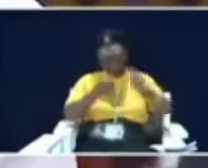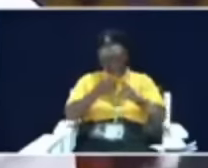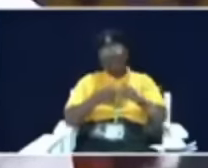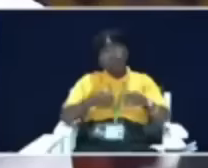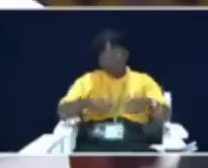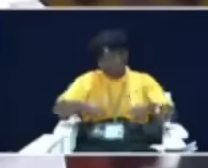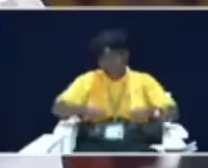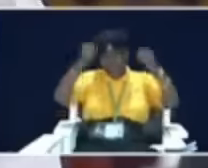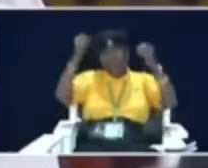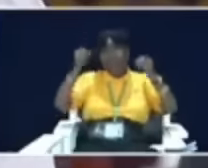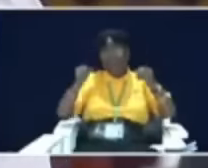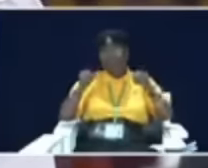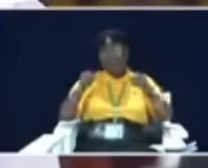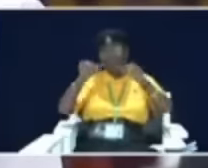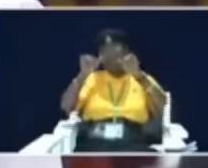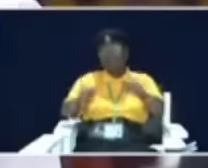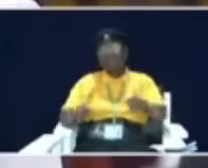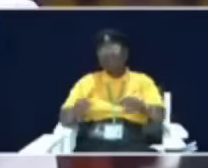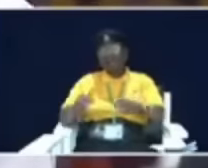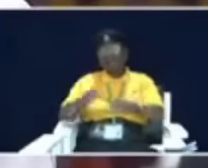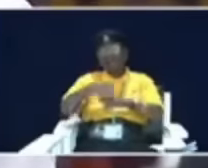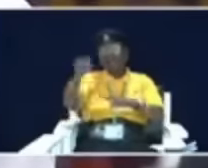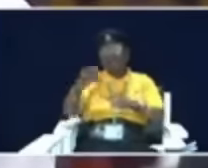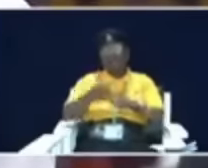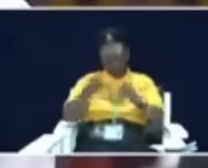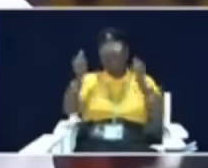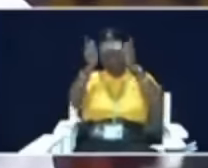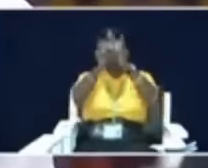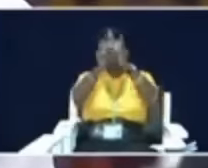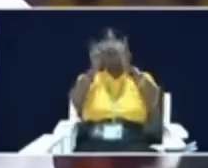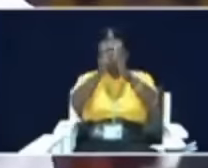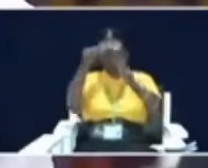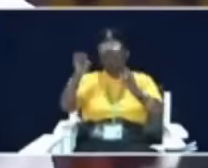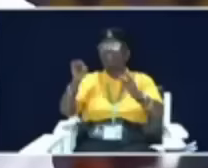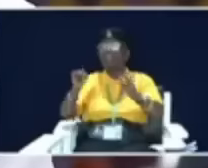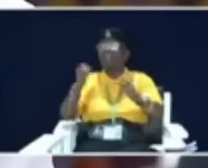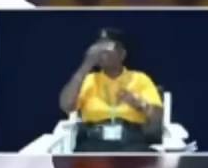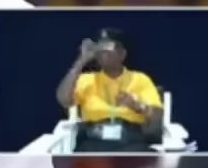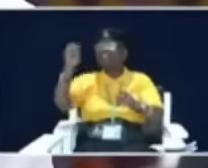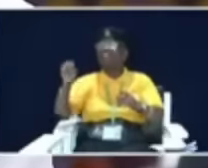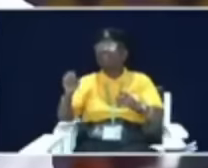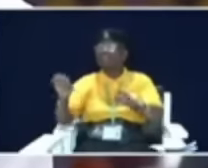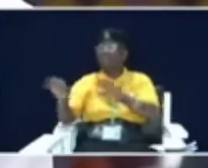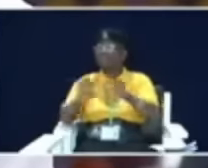Stay away from the camp of evildoers so that you are not cut off.